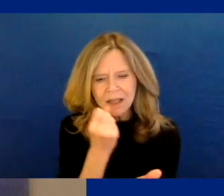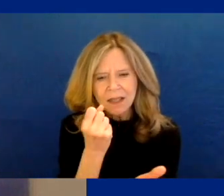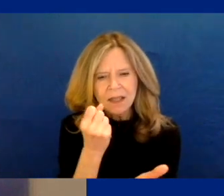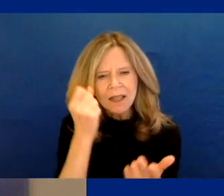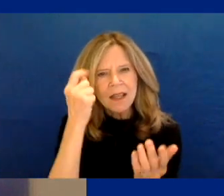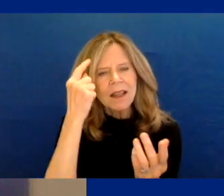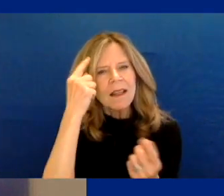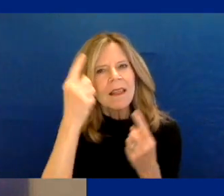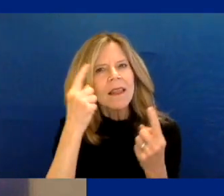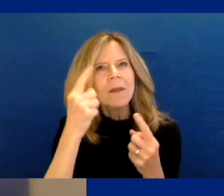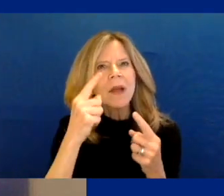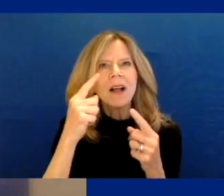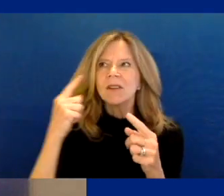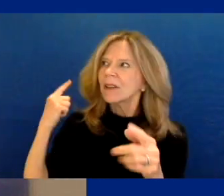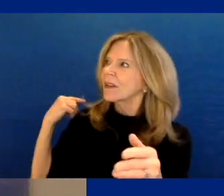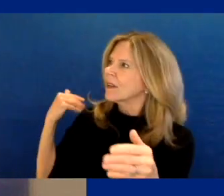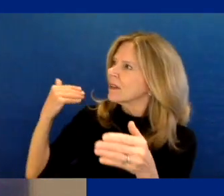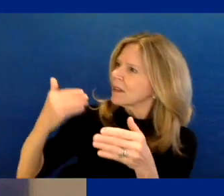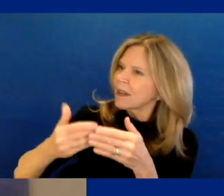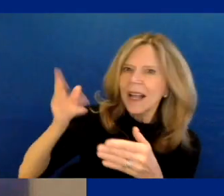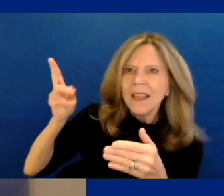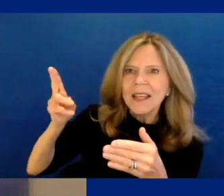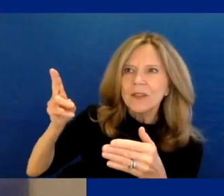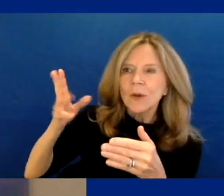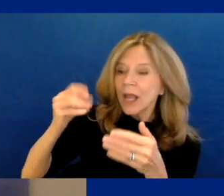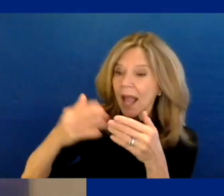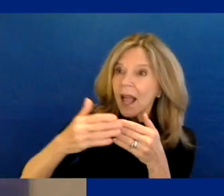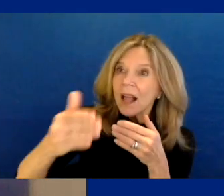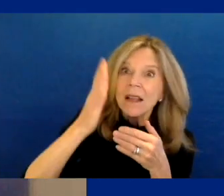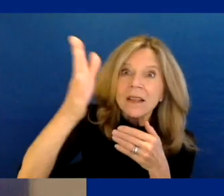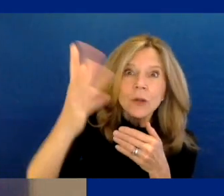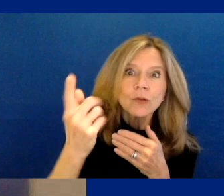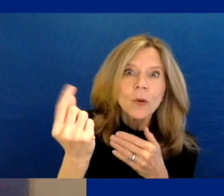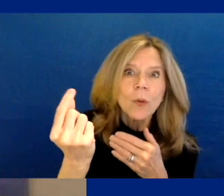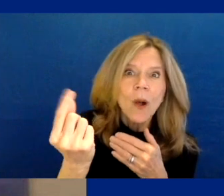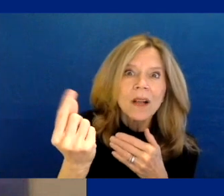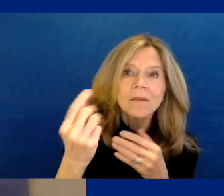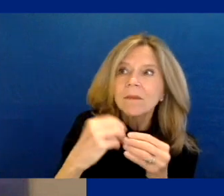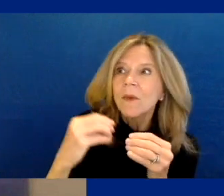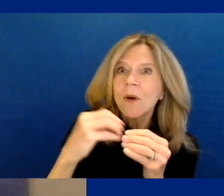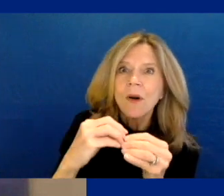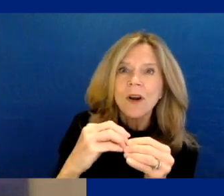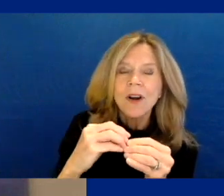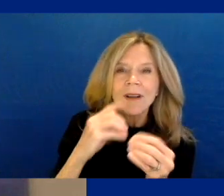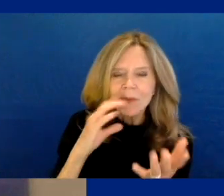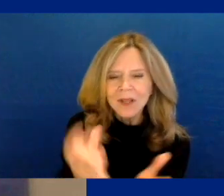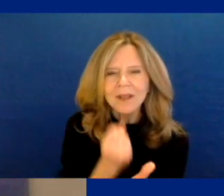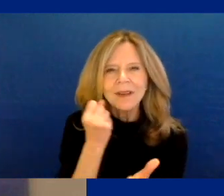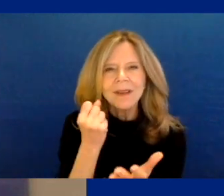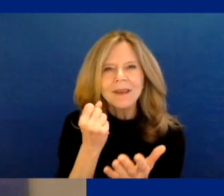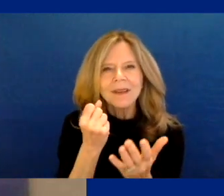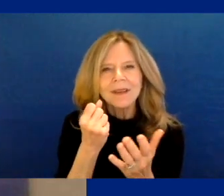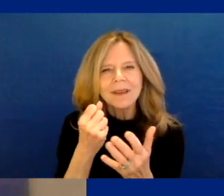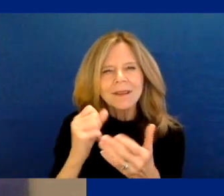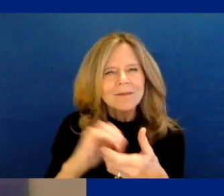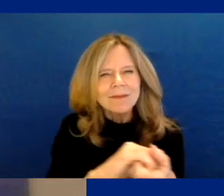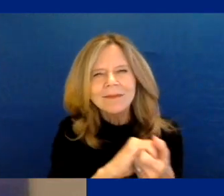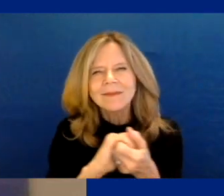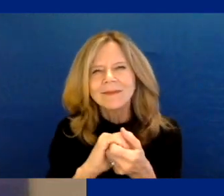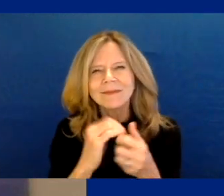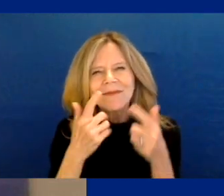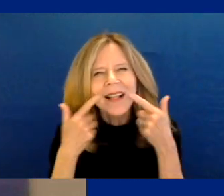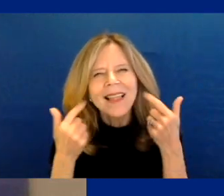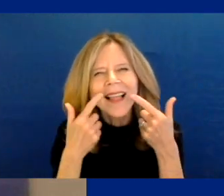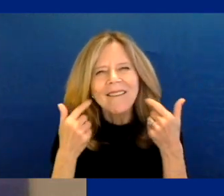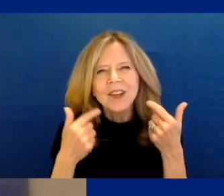opportunity to take stock of how far we've come and how far we have left to go. It is an opportunity for fellowship and laughter and